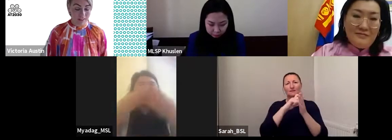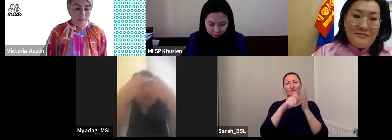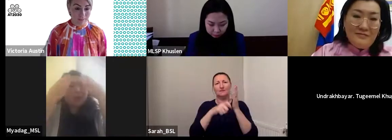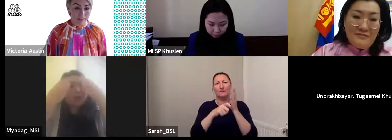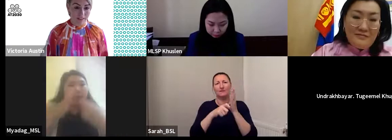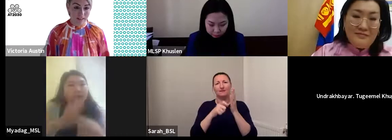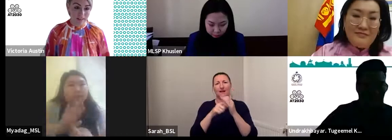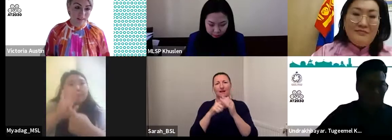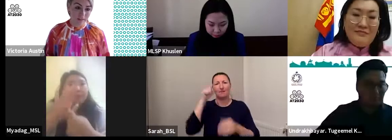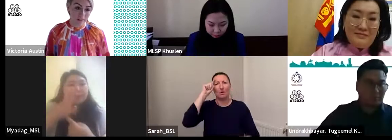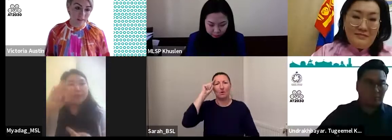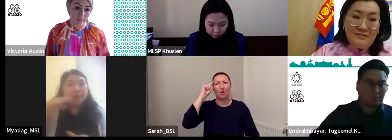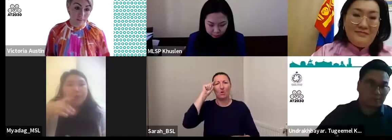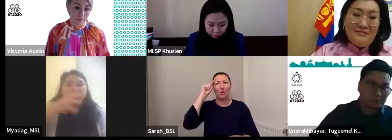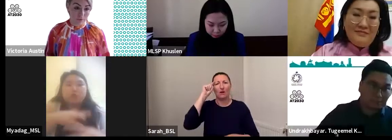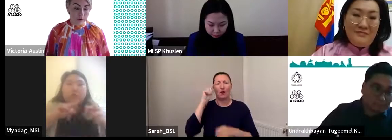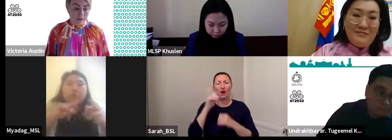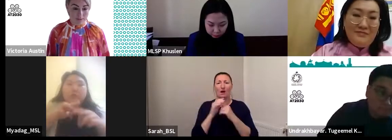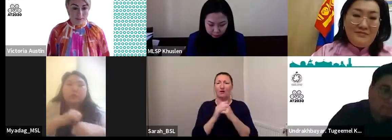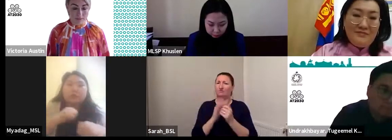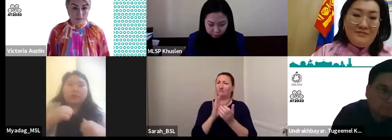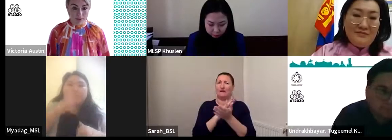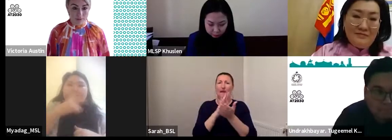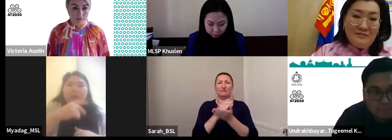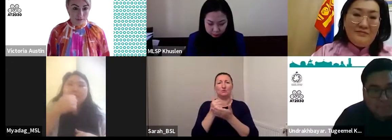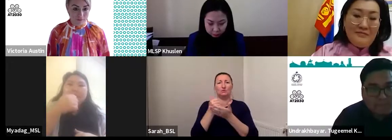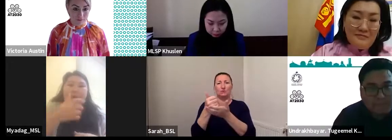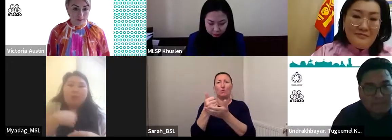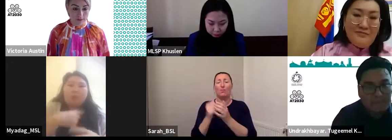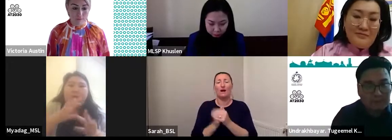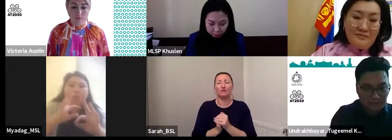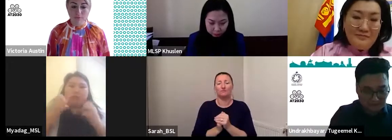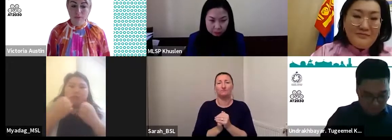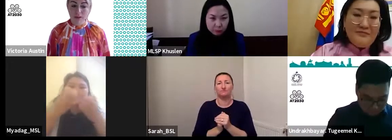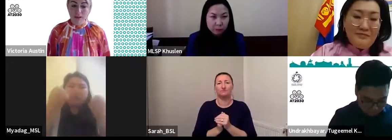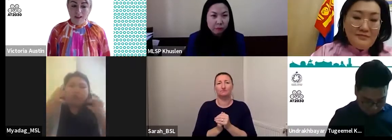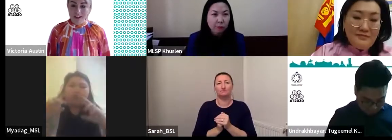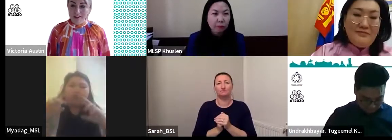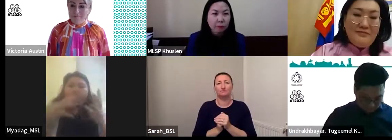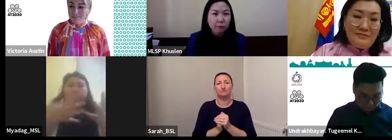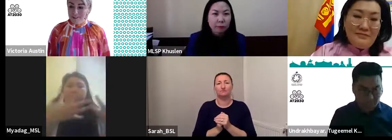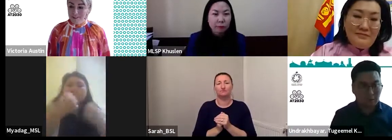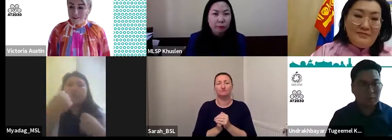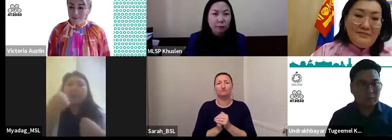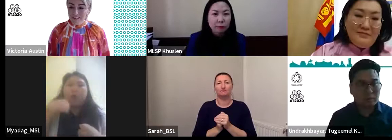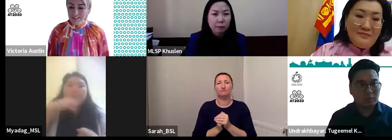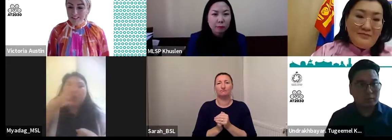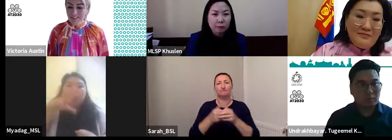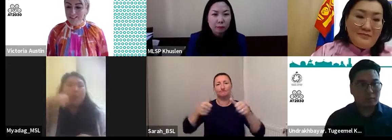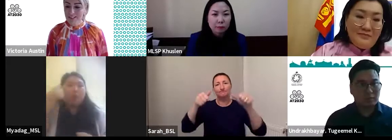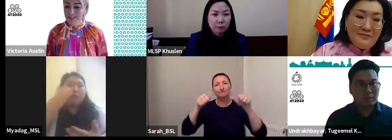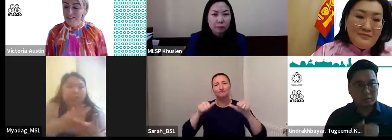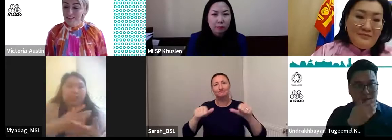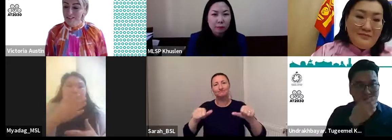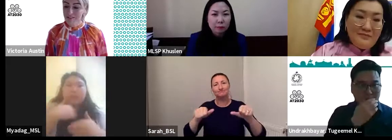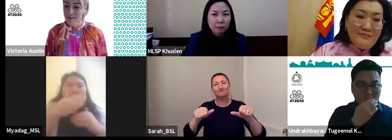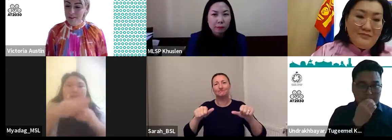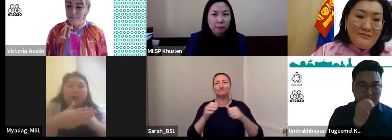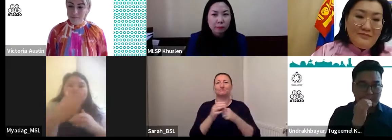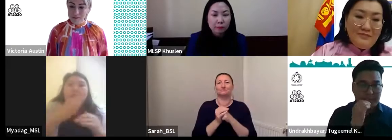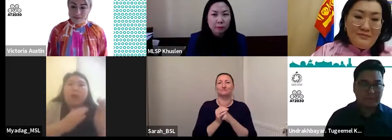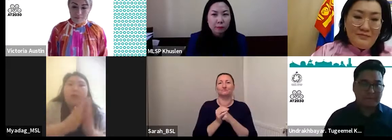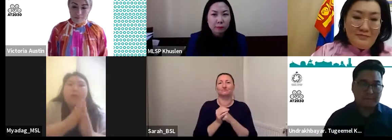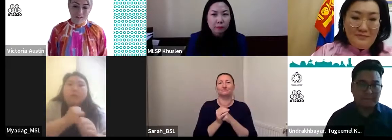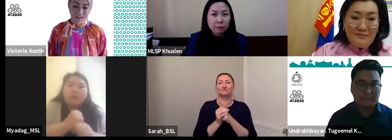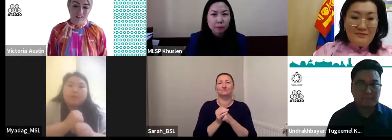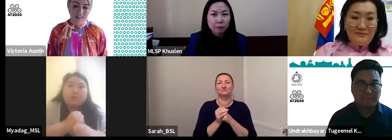Mongolia. We'd be delighted to support that in the future if you think it's helpful. Now I'm delighted to turn